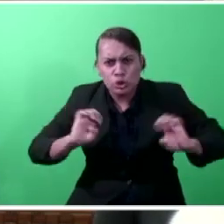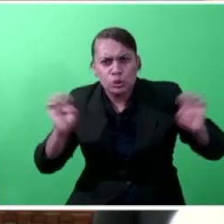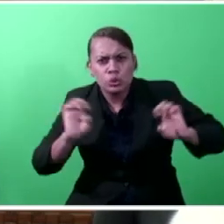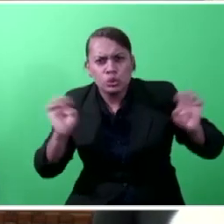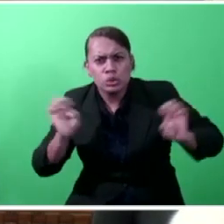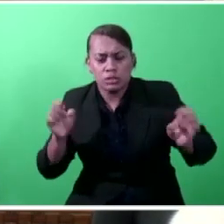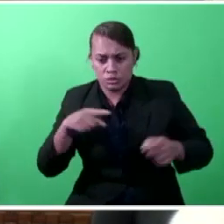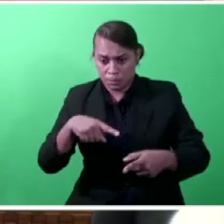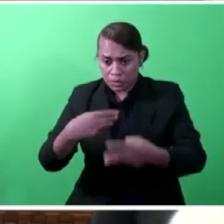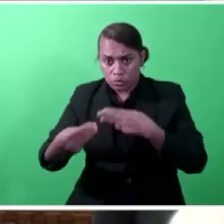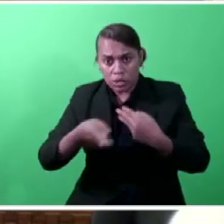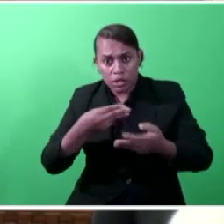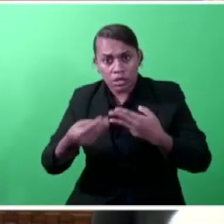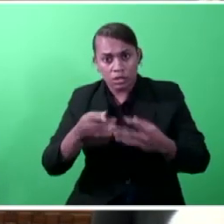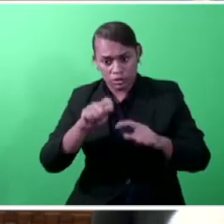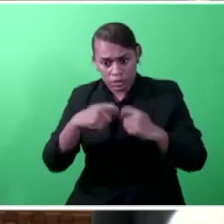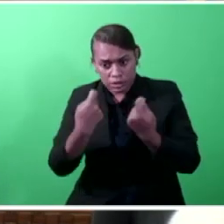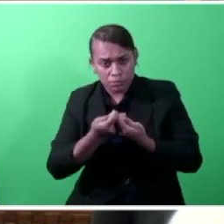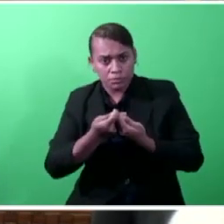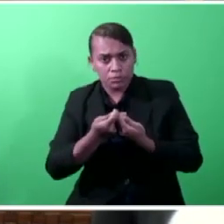Team,